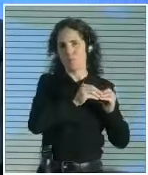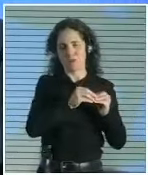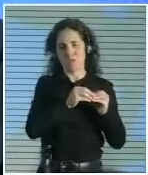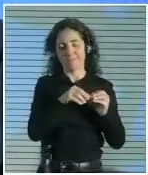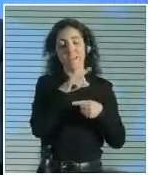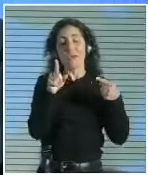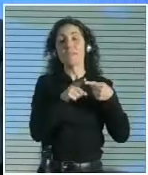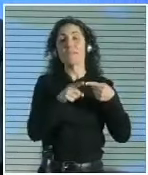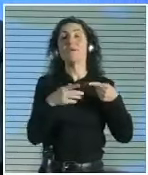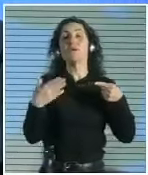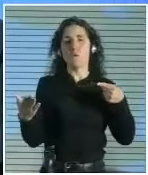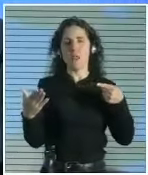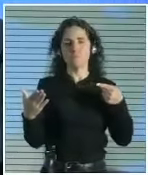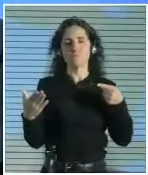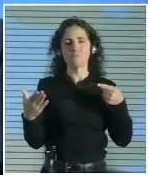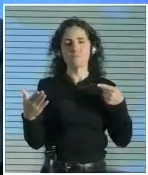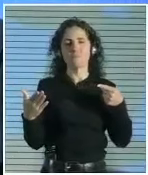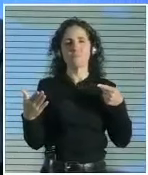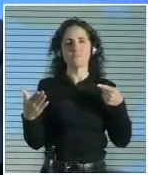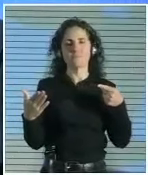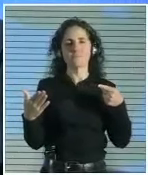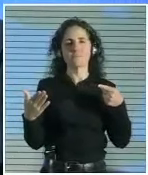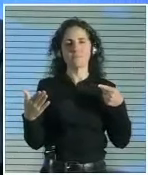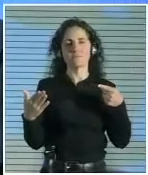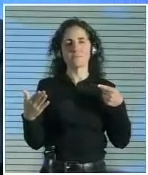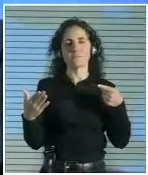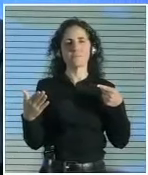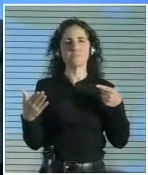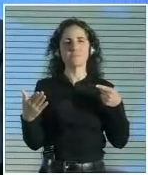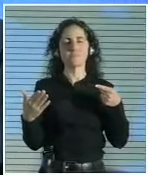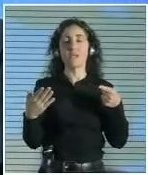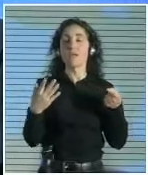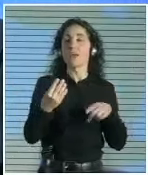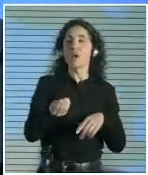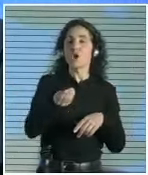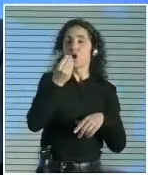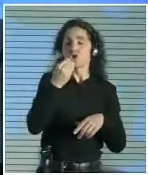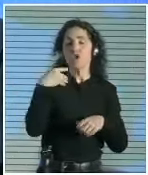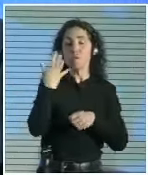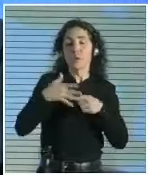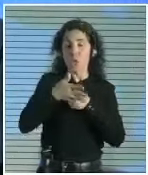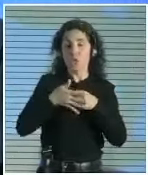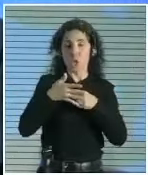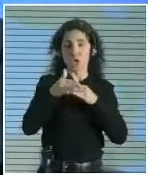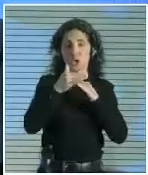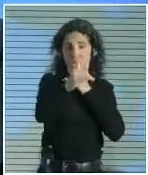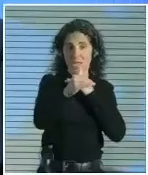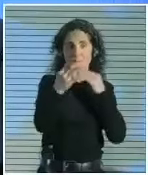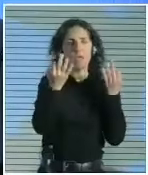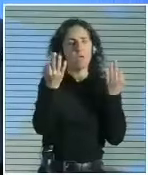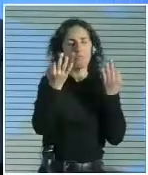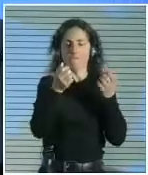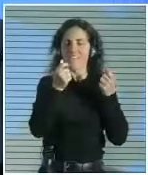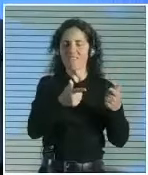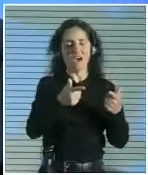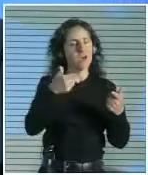position sustainable consumption and production. You can call it circularity, circular approaches at the heart of